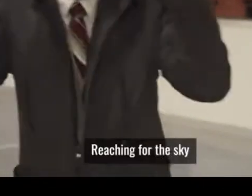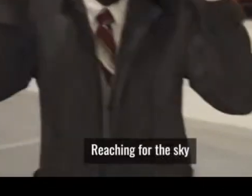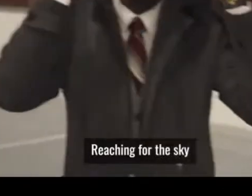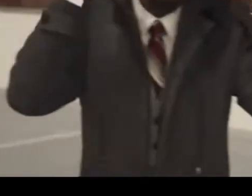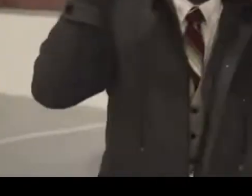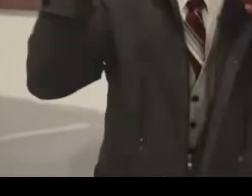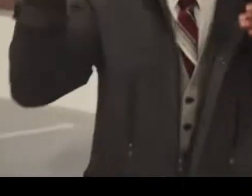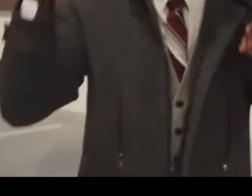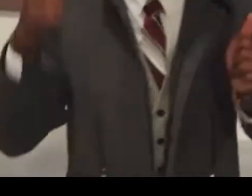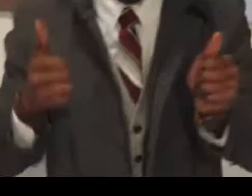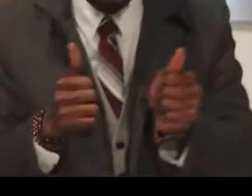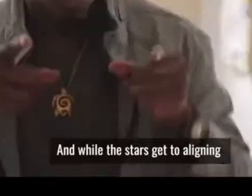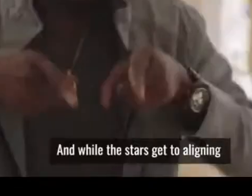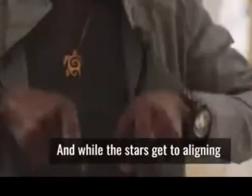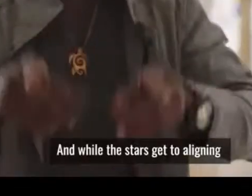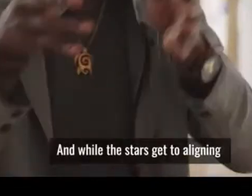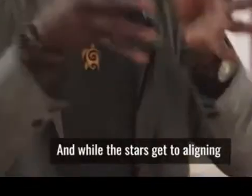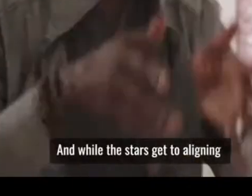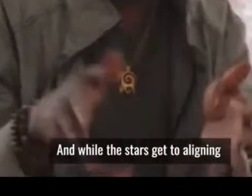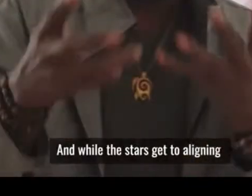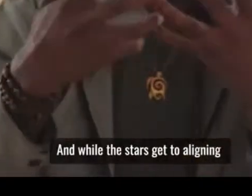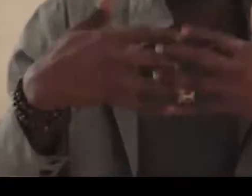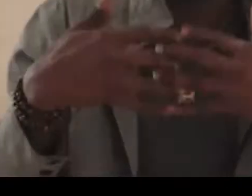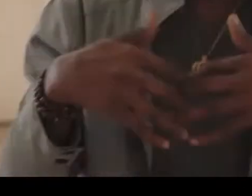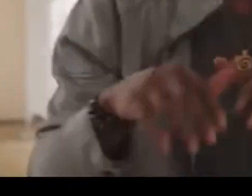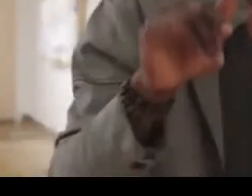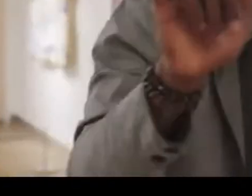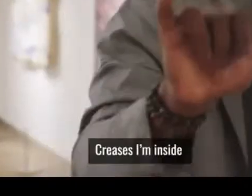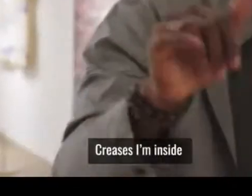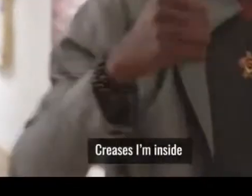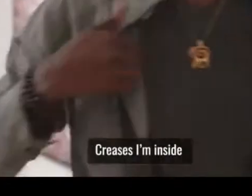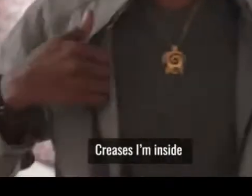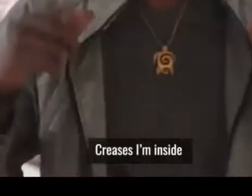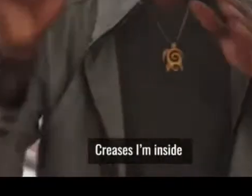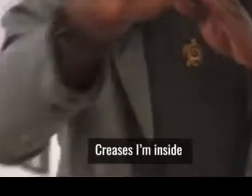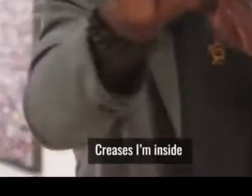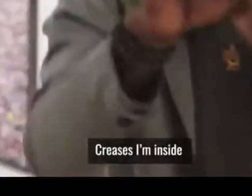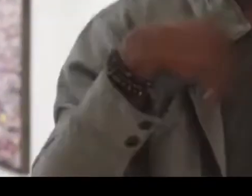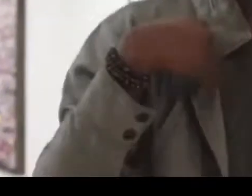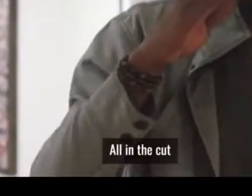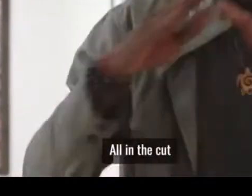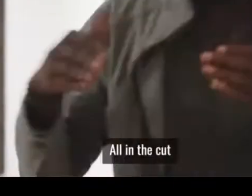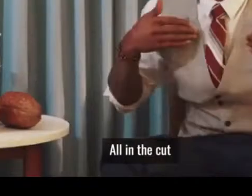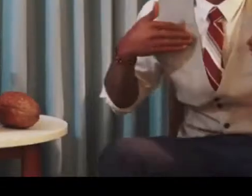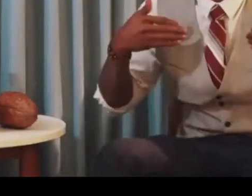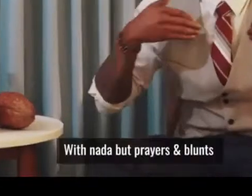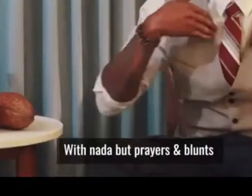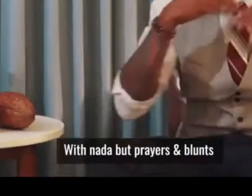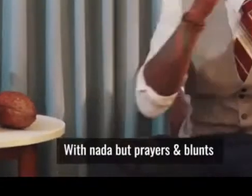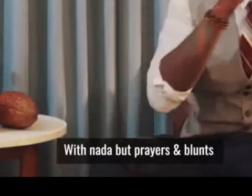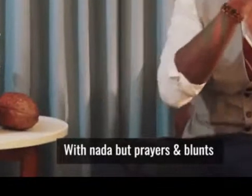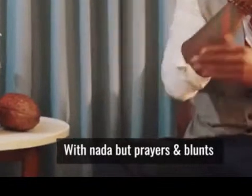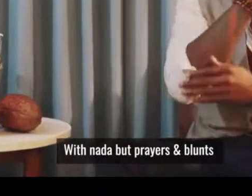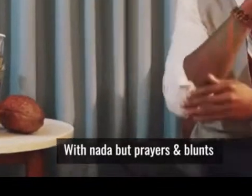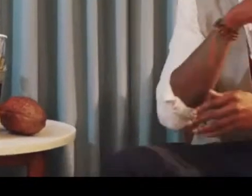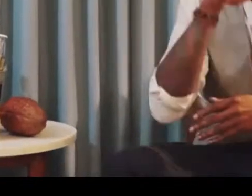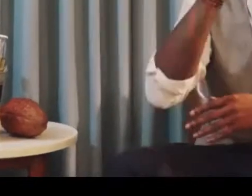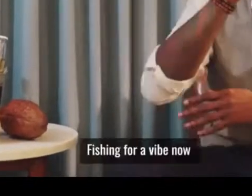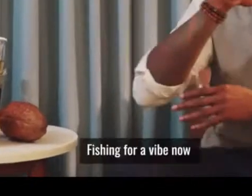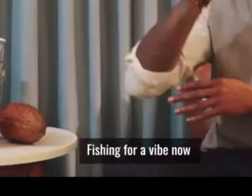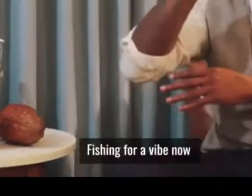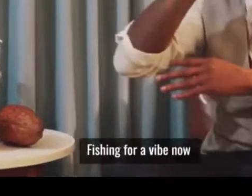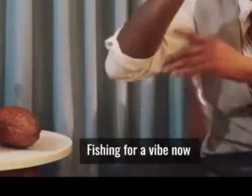out. Reaching for the sky, and while the stars get to align and creases, I'm inside, all in the cut with nada but prayers and